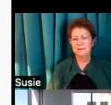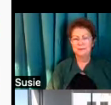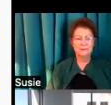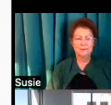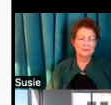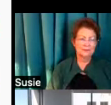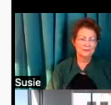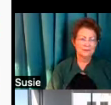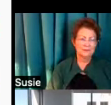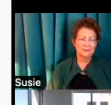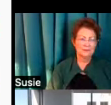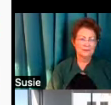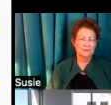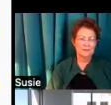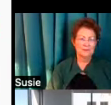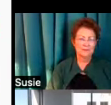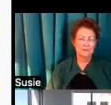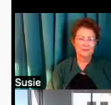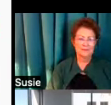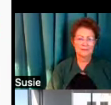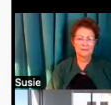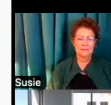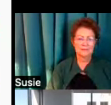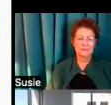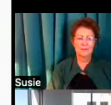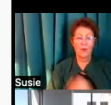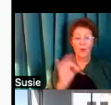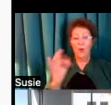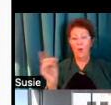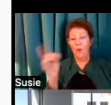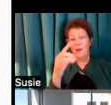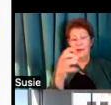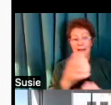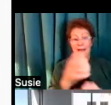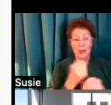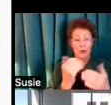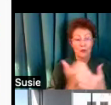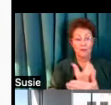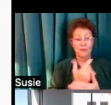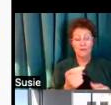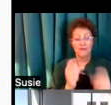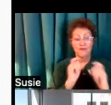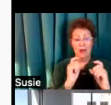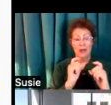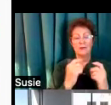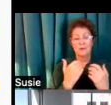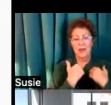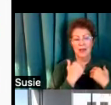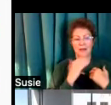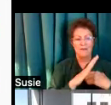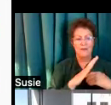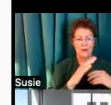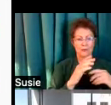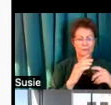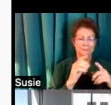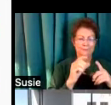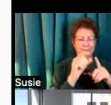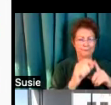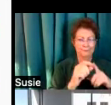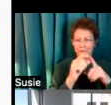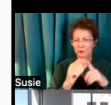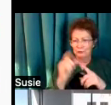Or if they're thinking about like going out and getting new grants, those again, they'll have their terms. And if it's